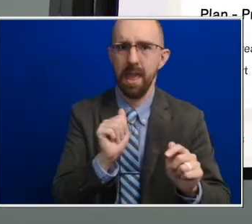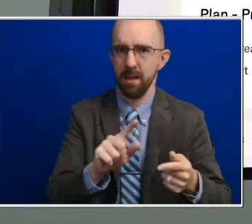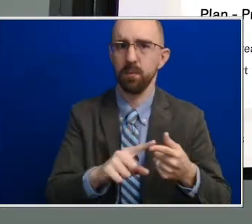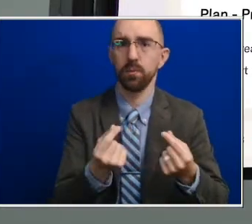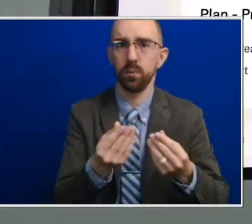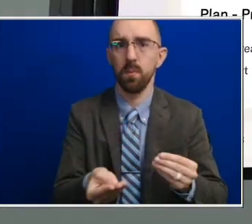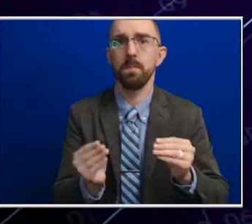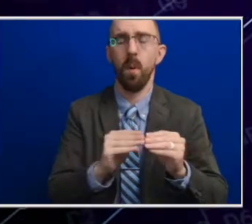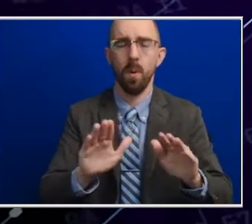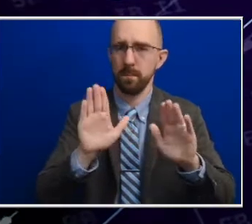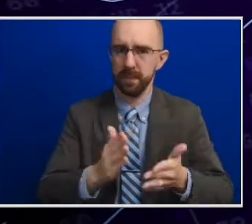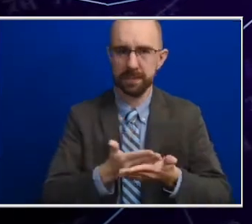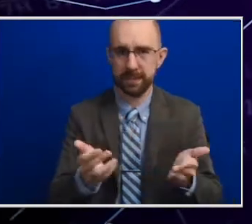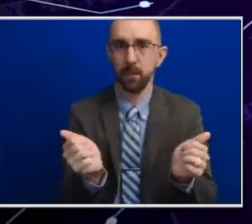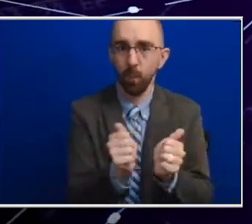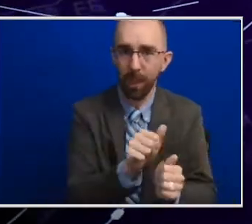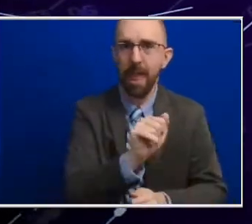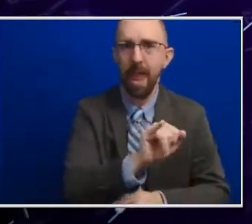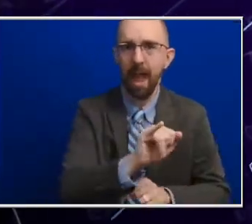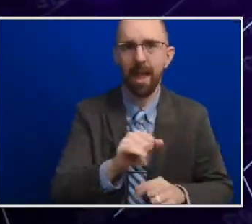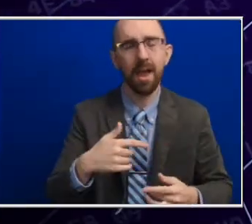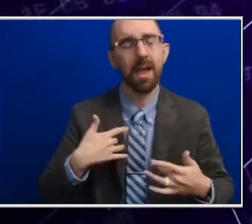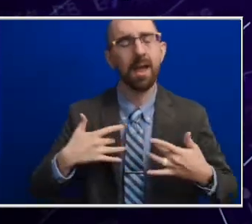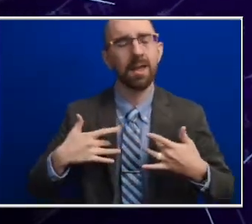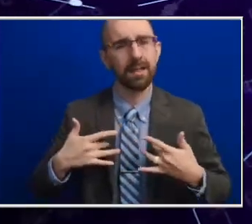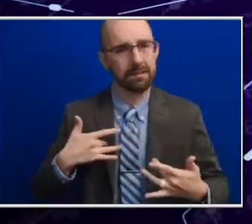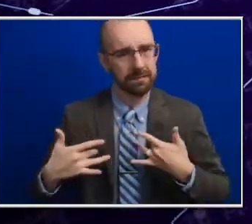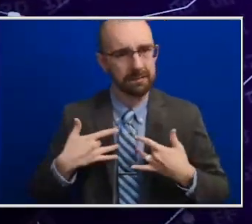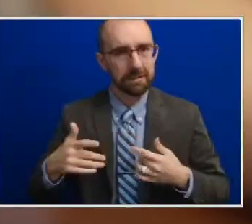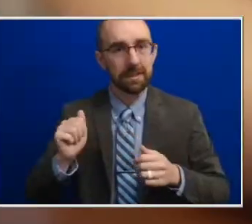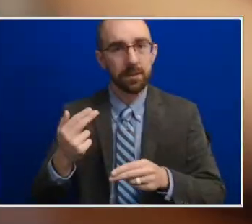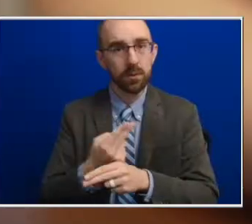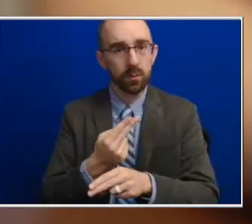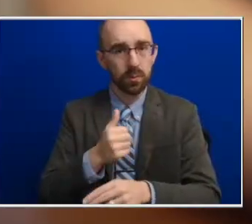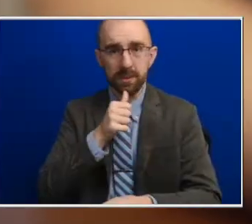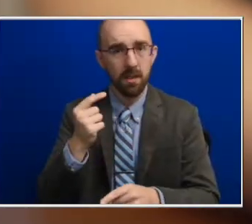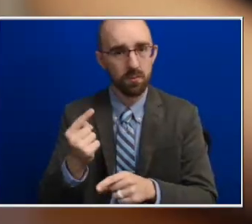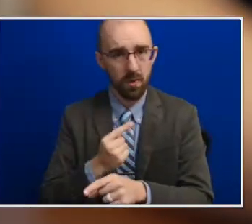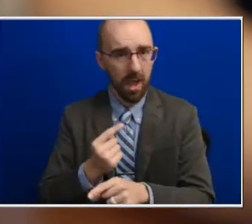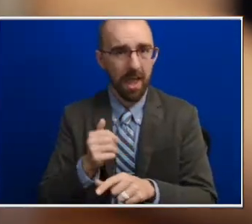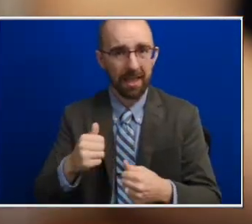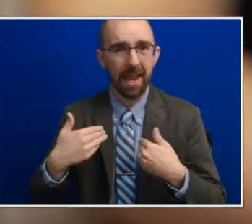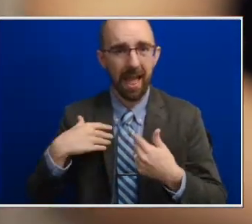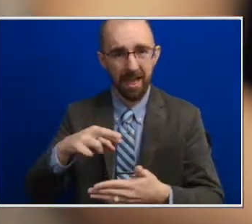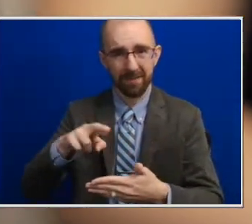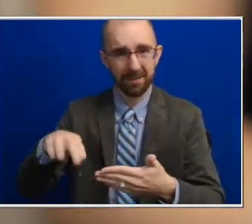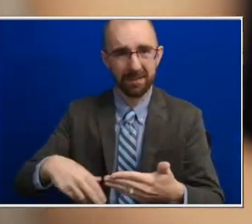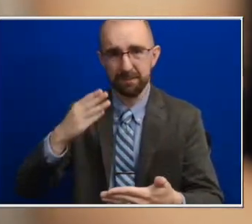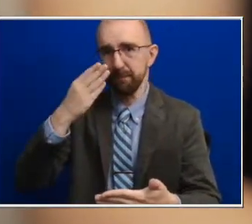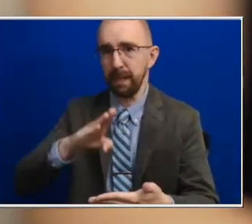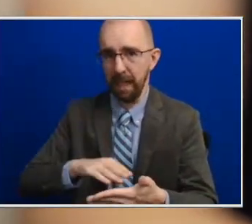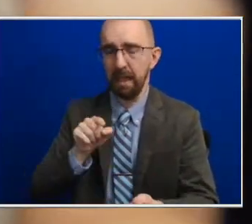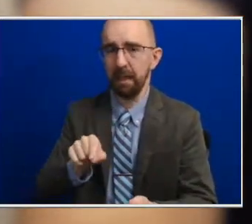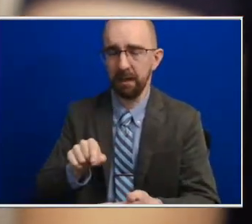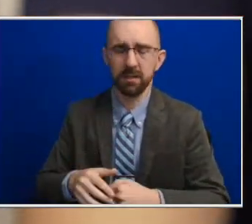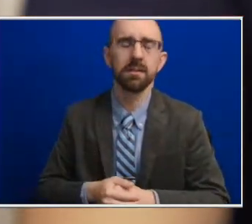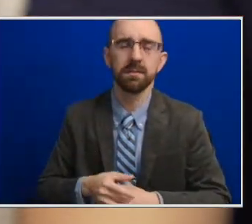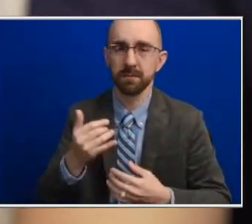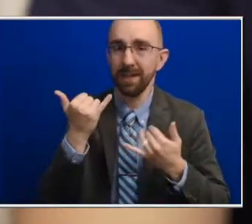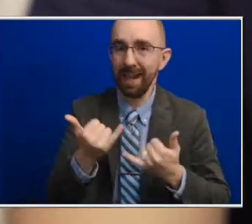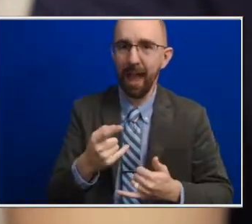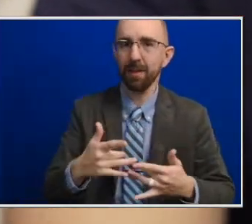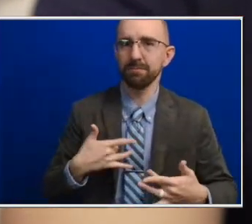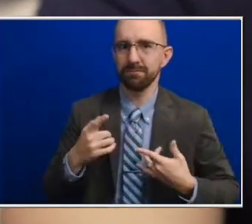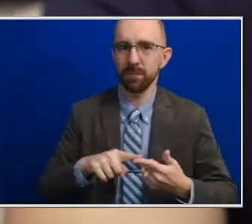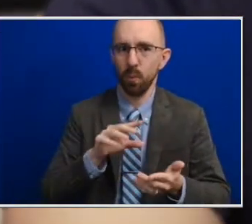with AI. But I'm also worried if used wrong, it can have terrible consequences. For now, Matthew is excited to keep learning and see